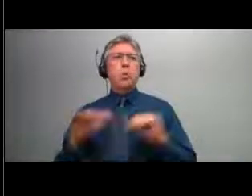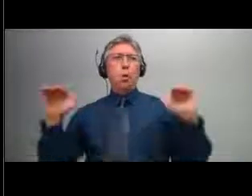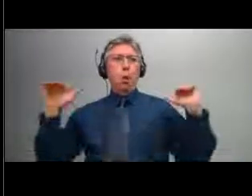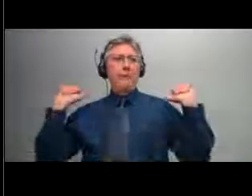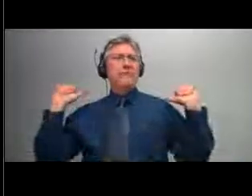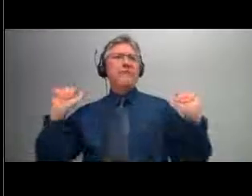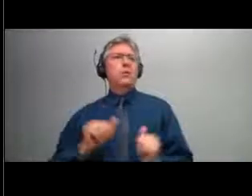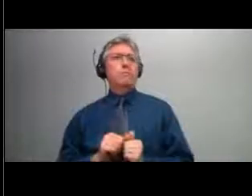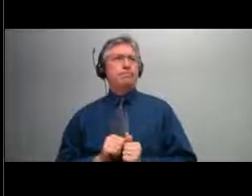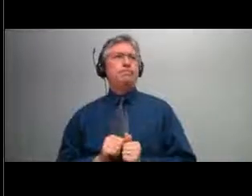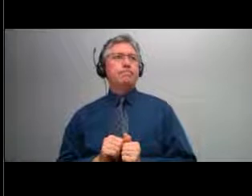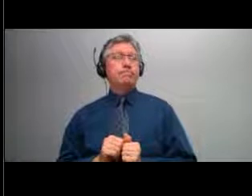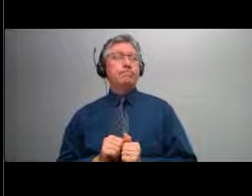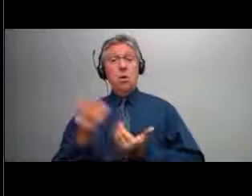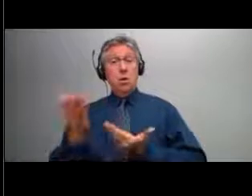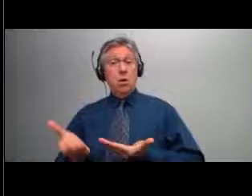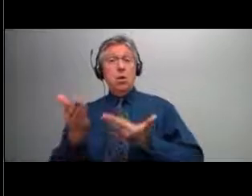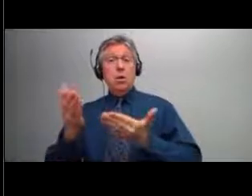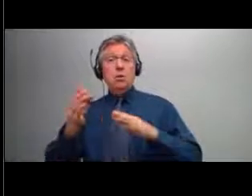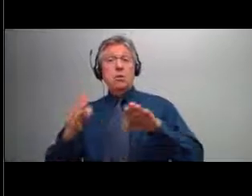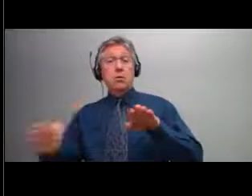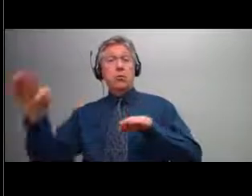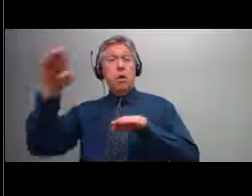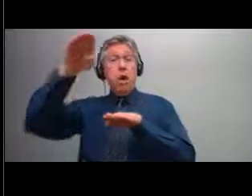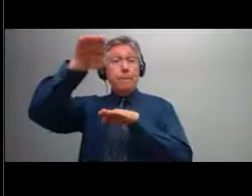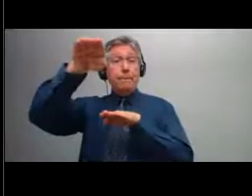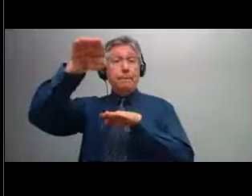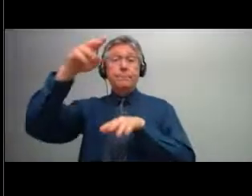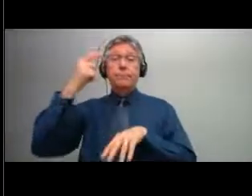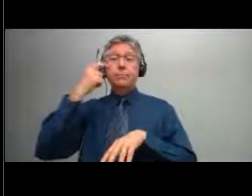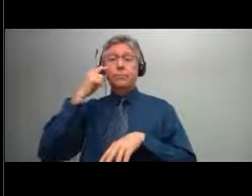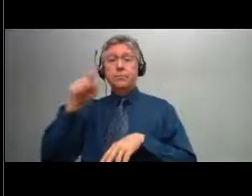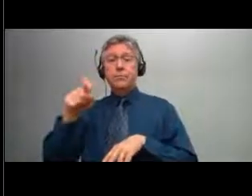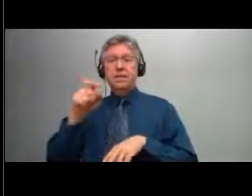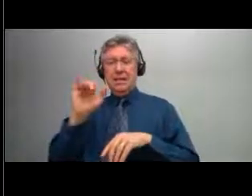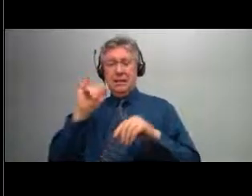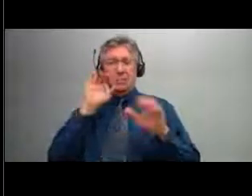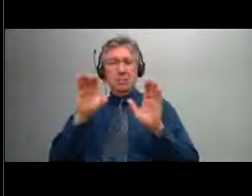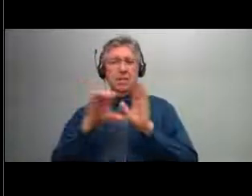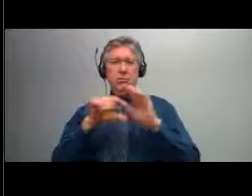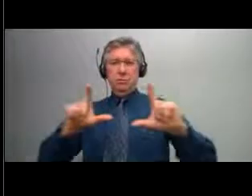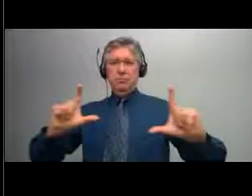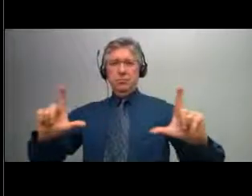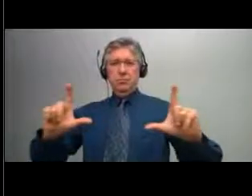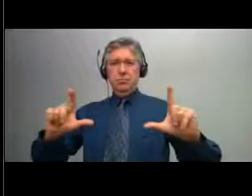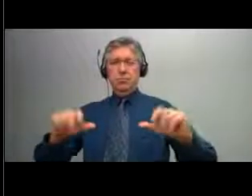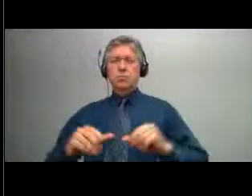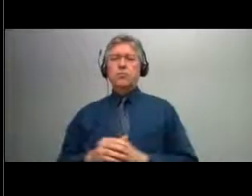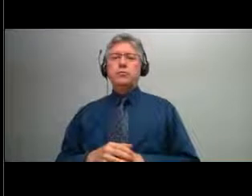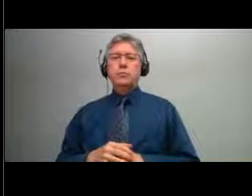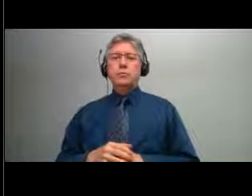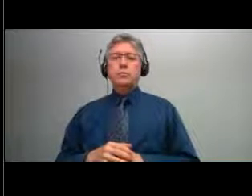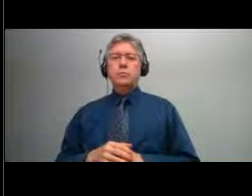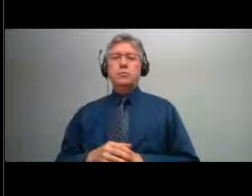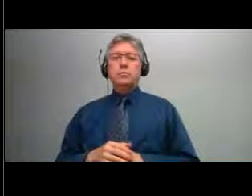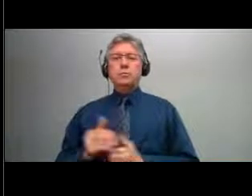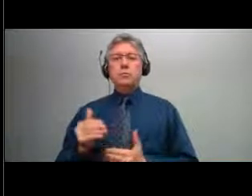The proposed ramps, as you can see from this slide, do get